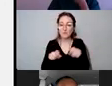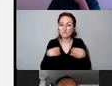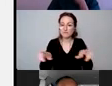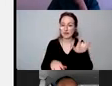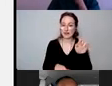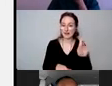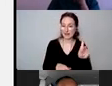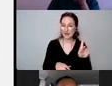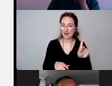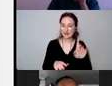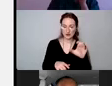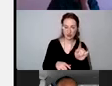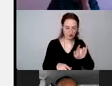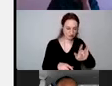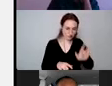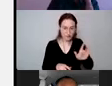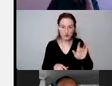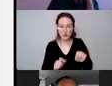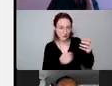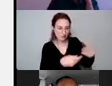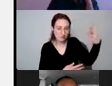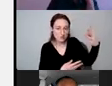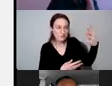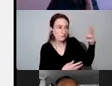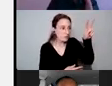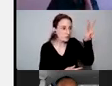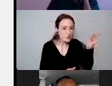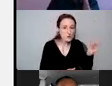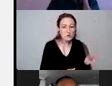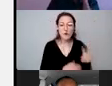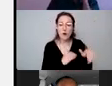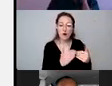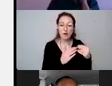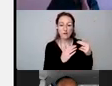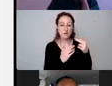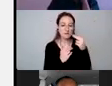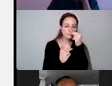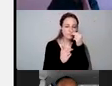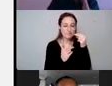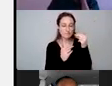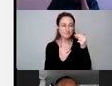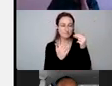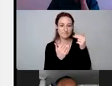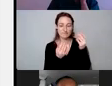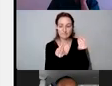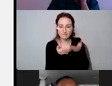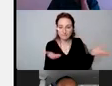and you can directly go to the Vkontakte pages to study those